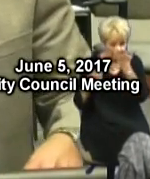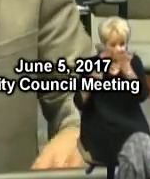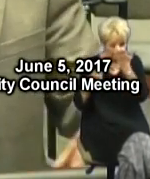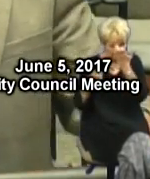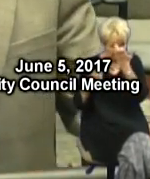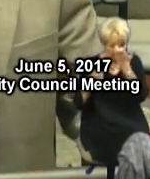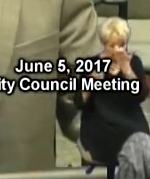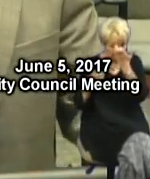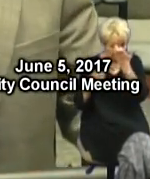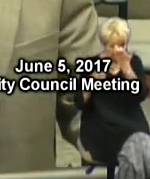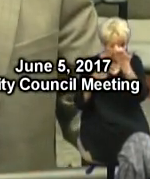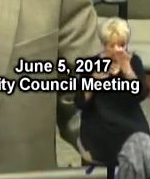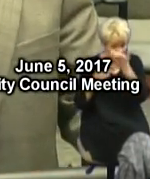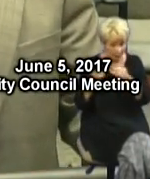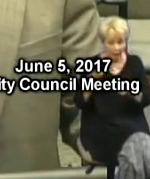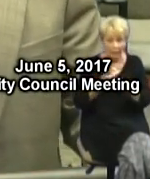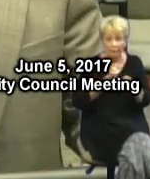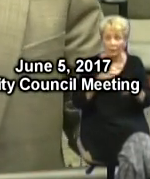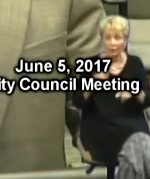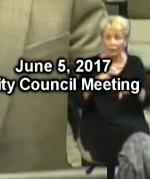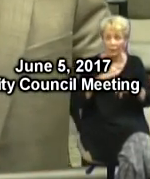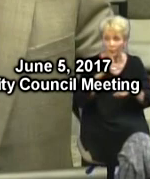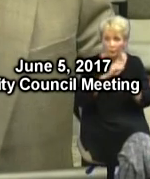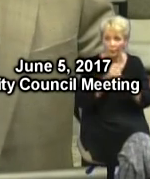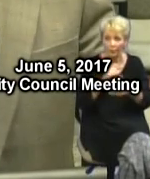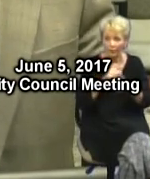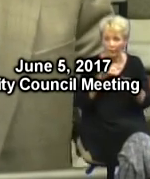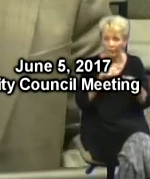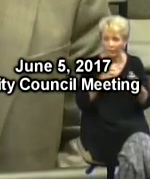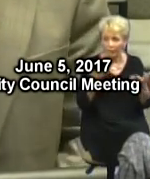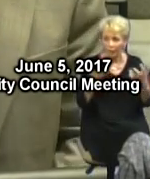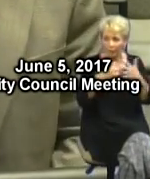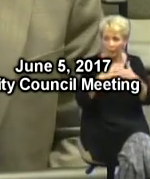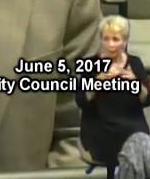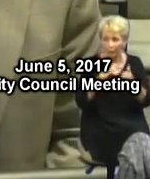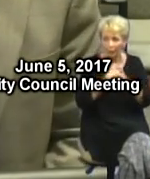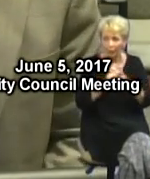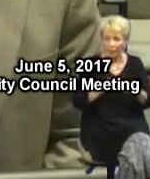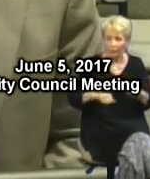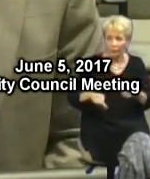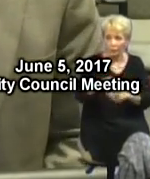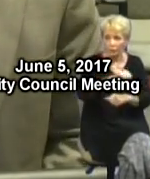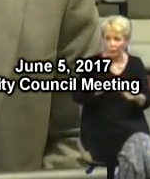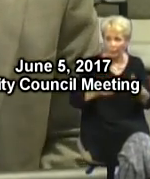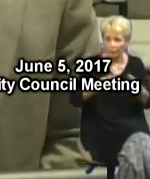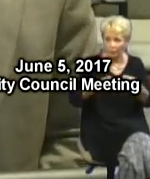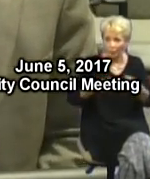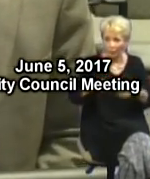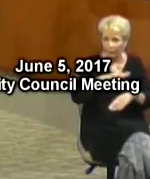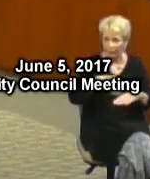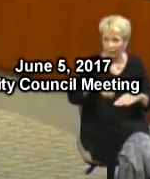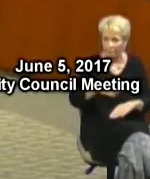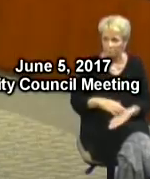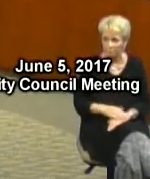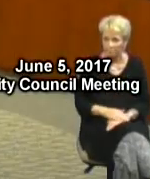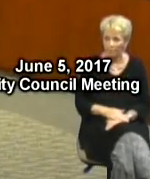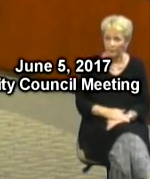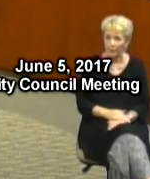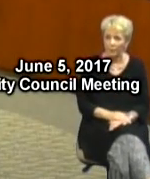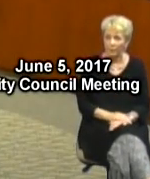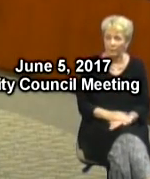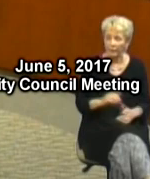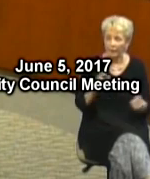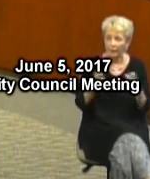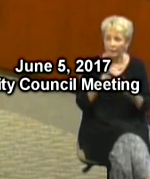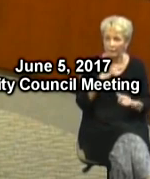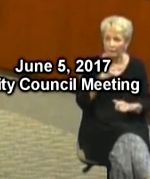certain conditions placed on it to ensure that it was compatible with the surrounding properties. This change in zoning